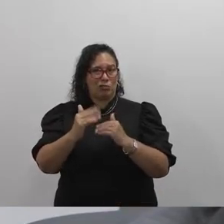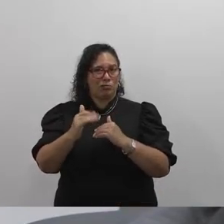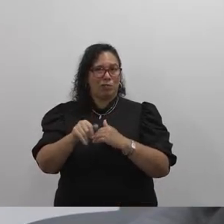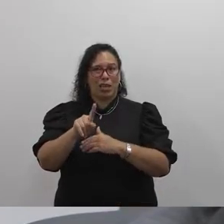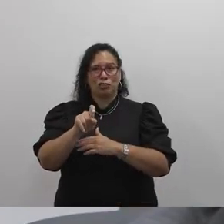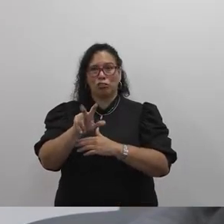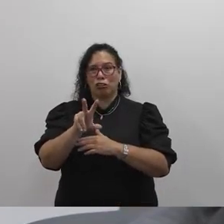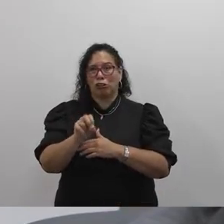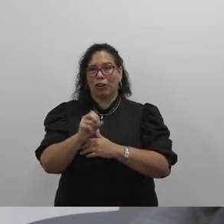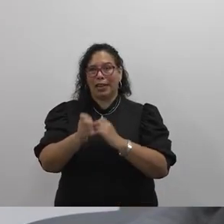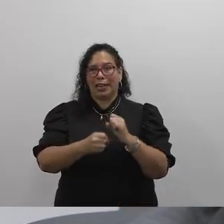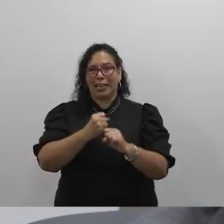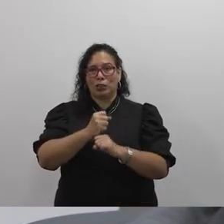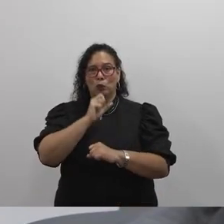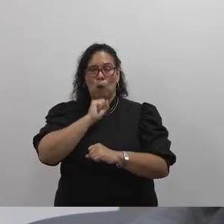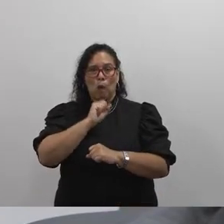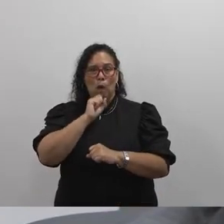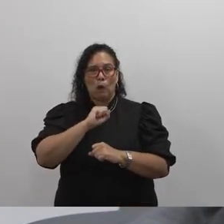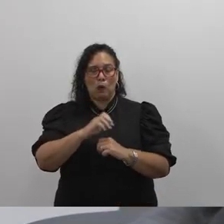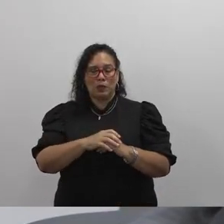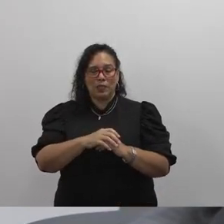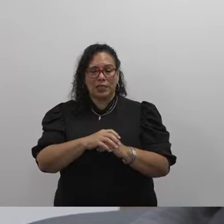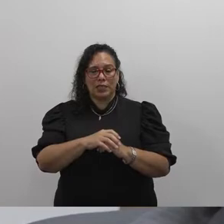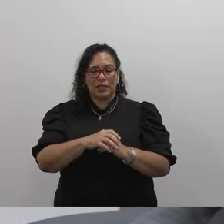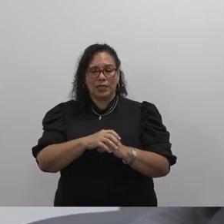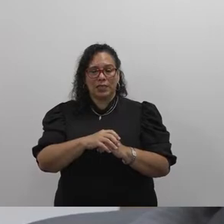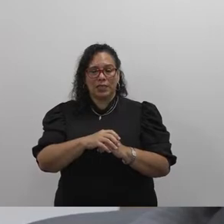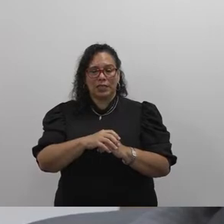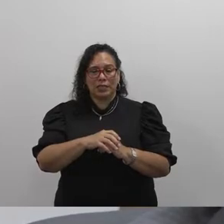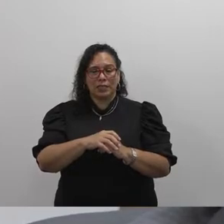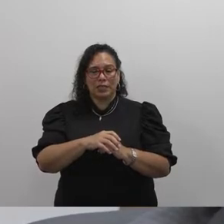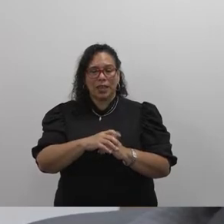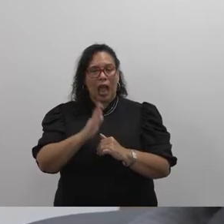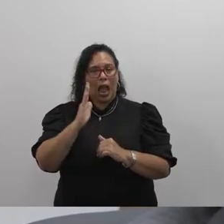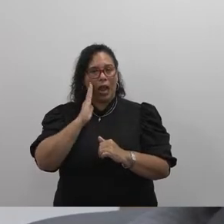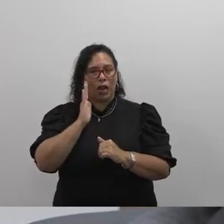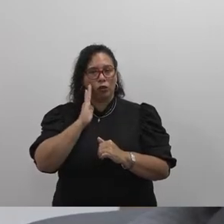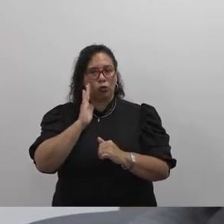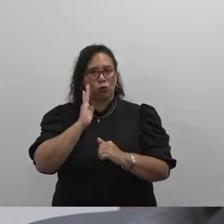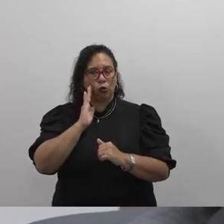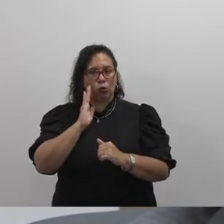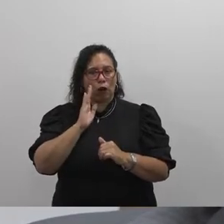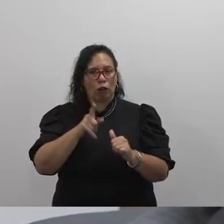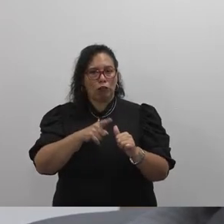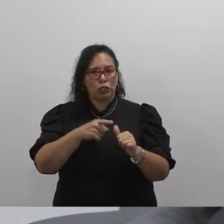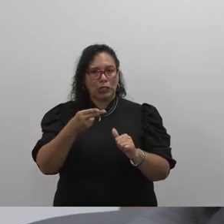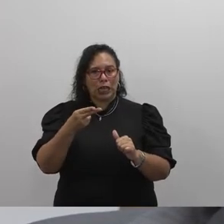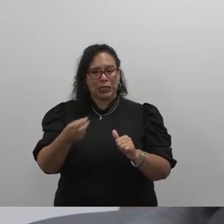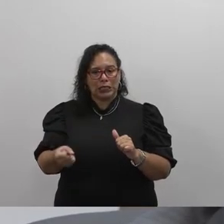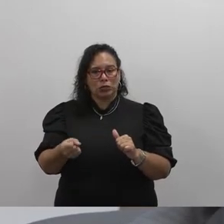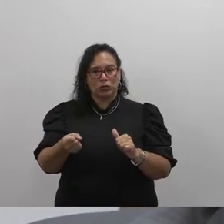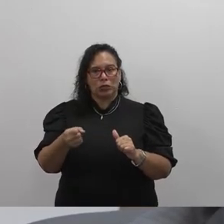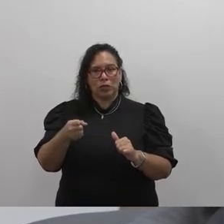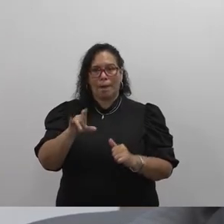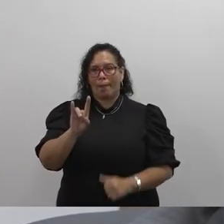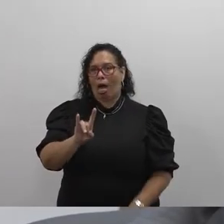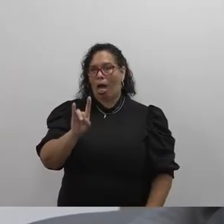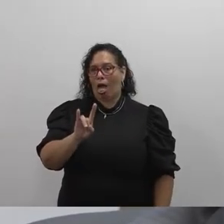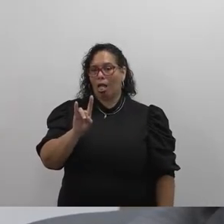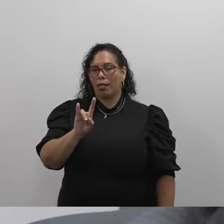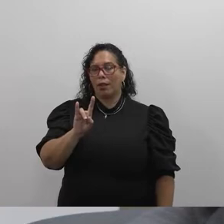years old. And I know that our first high school was Poly, but